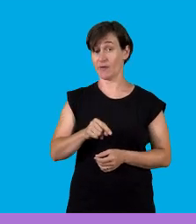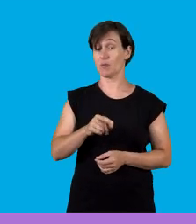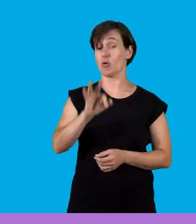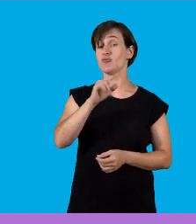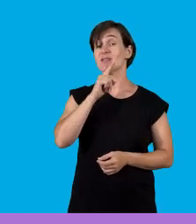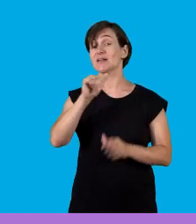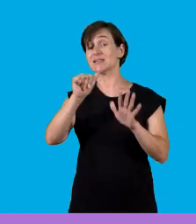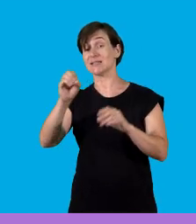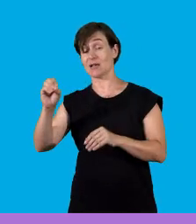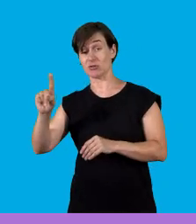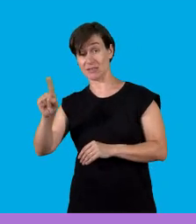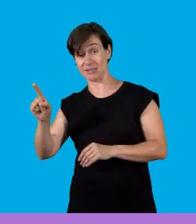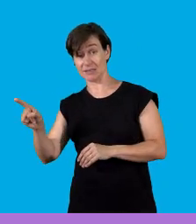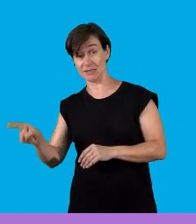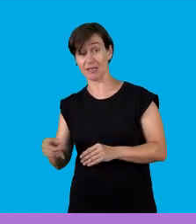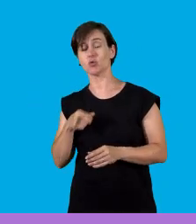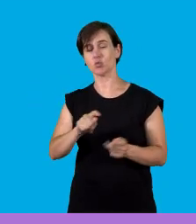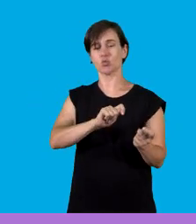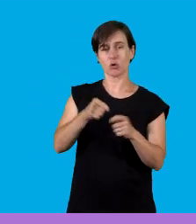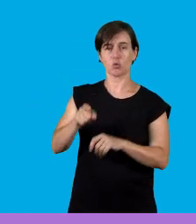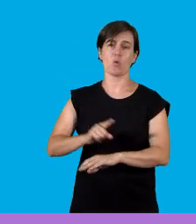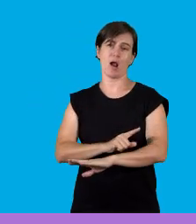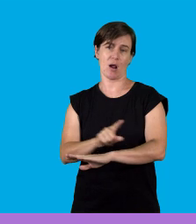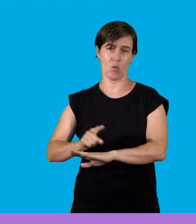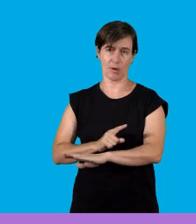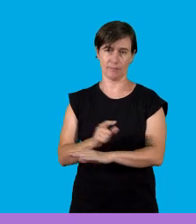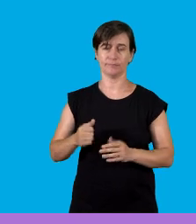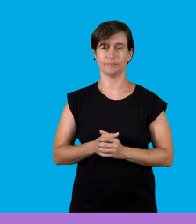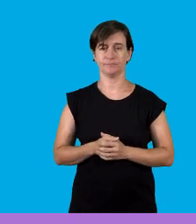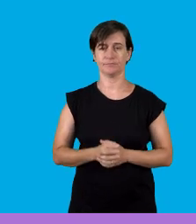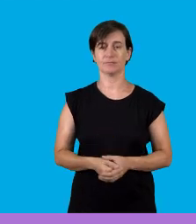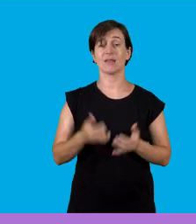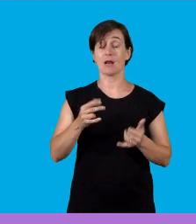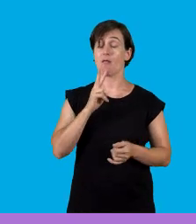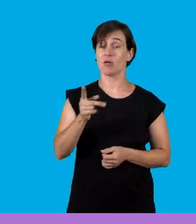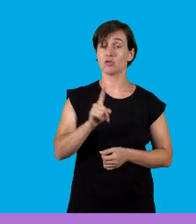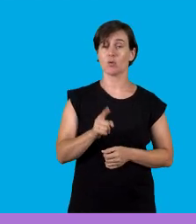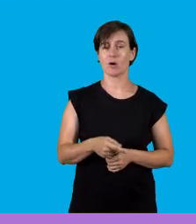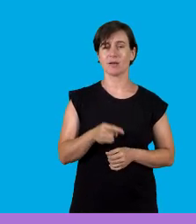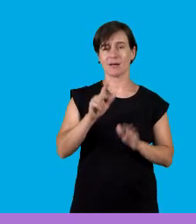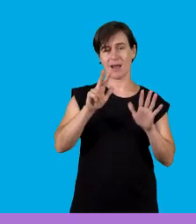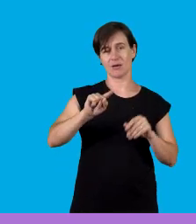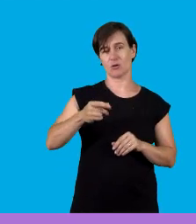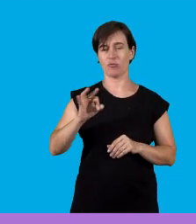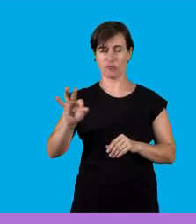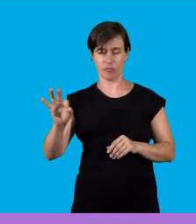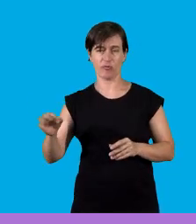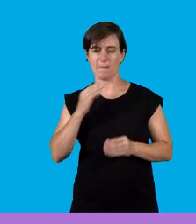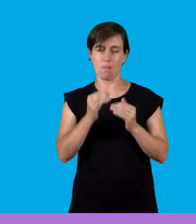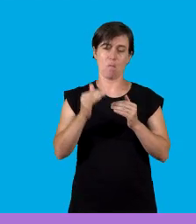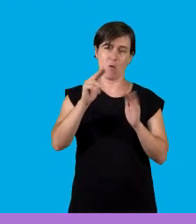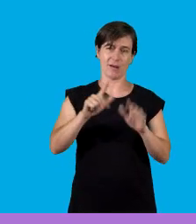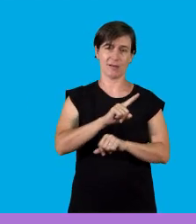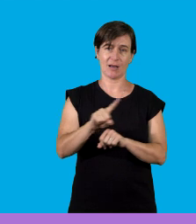divided it by the 3,600 seconds to convert from seconds now to hours. And therefore, I ended up with just over